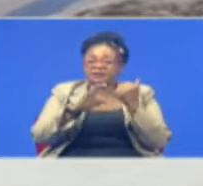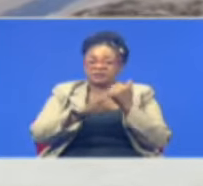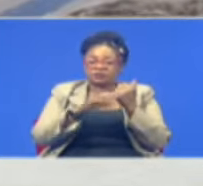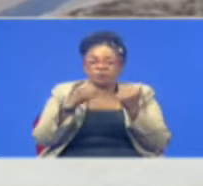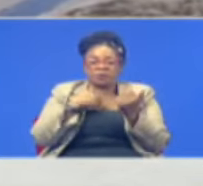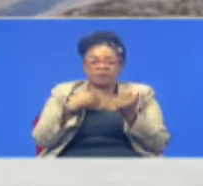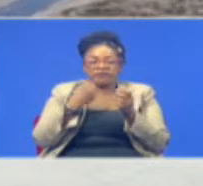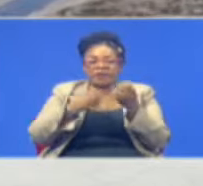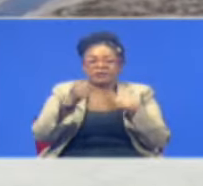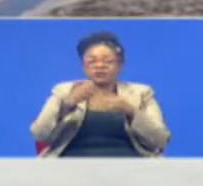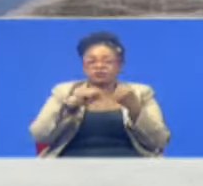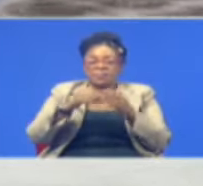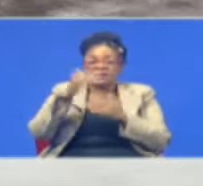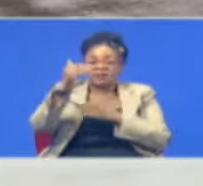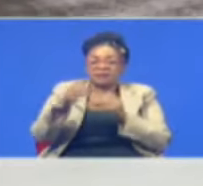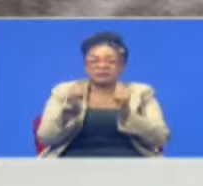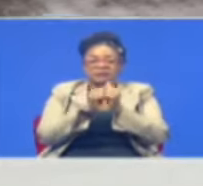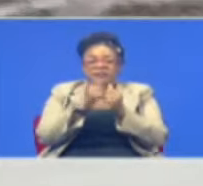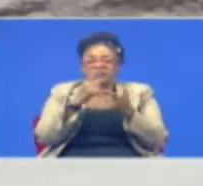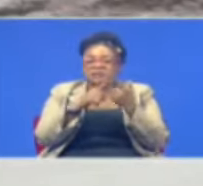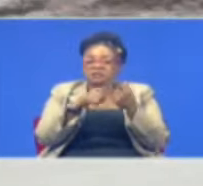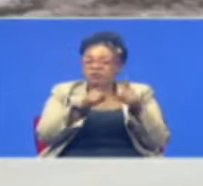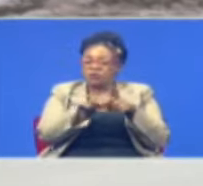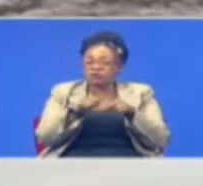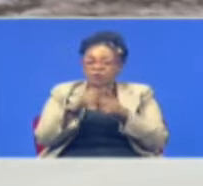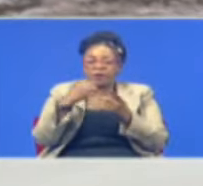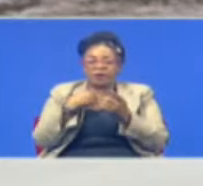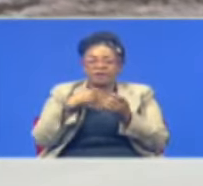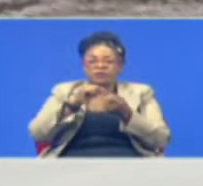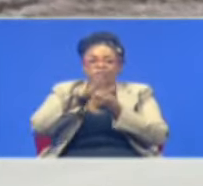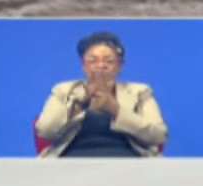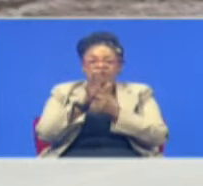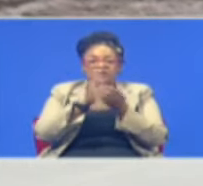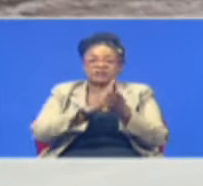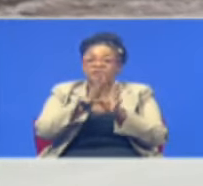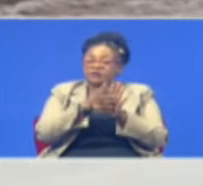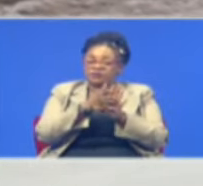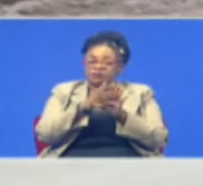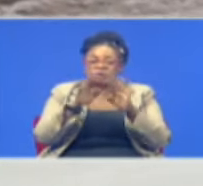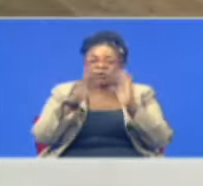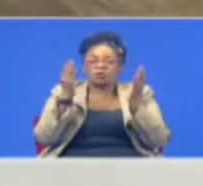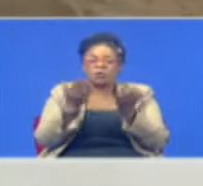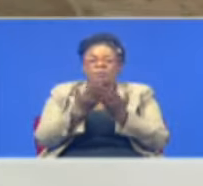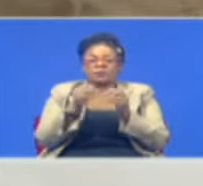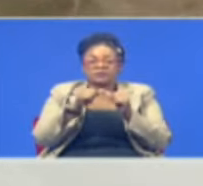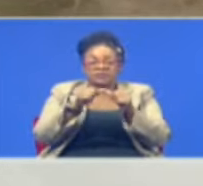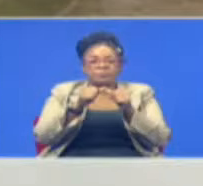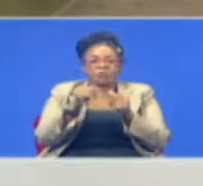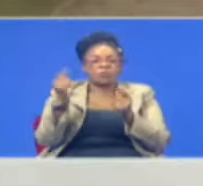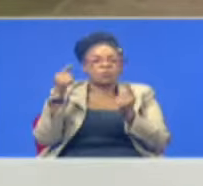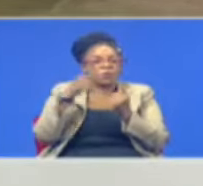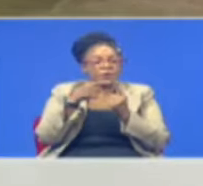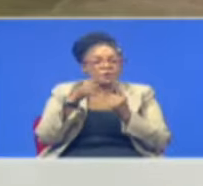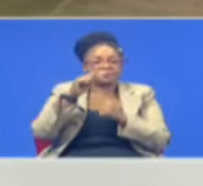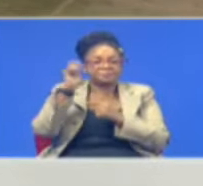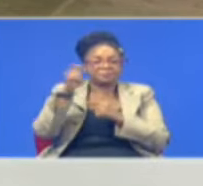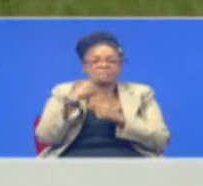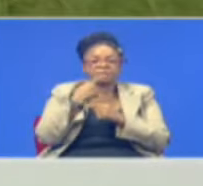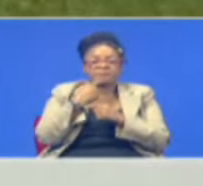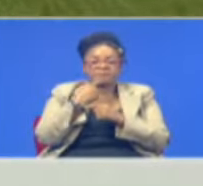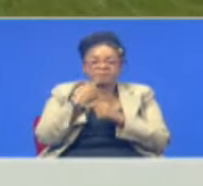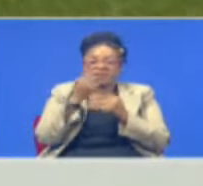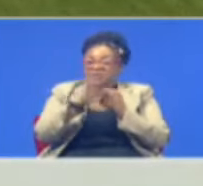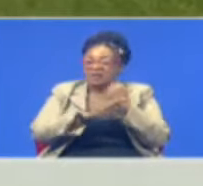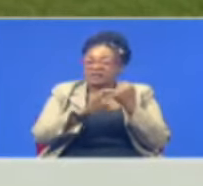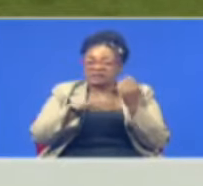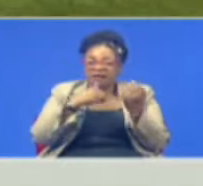over the next 10 years and also align COVID-19 interventions to the global sustainable goals. Kenya says even though the country has little